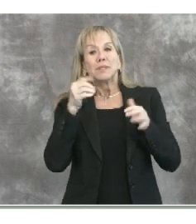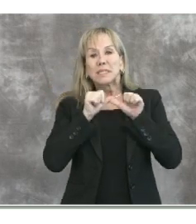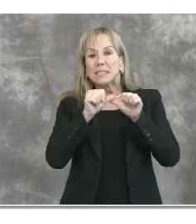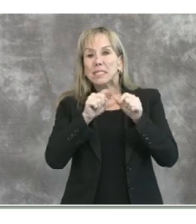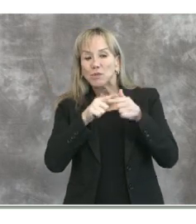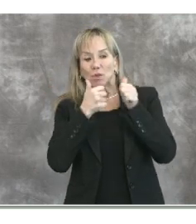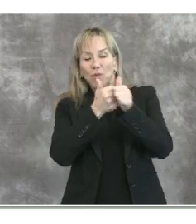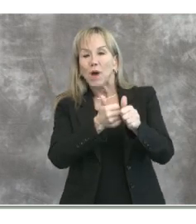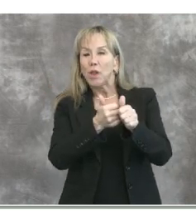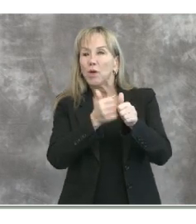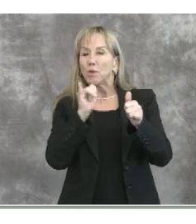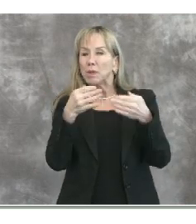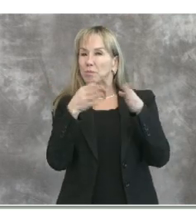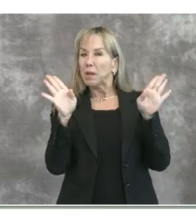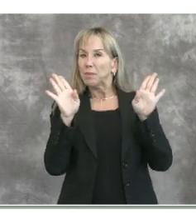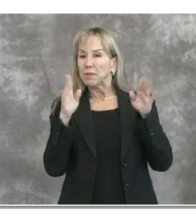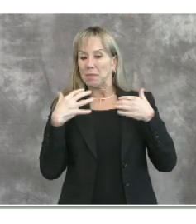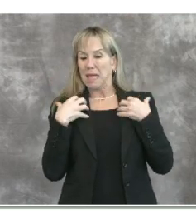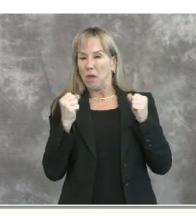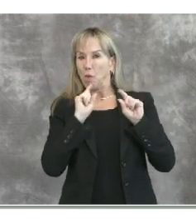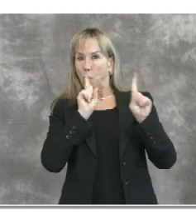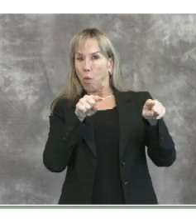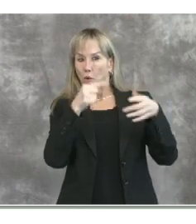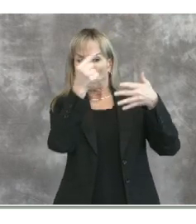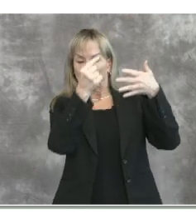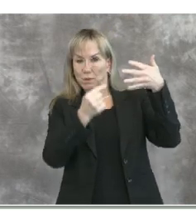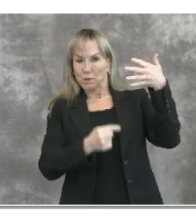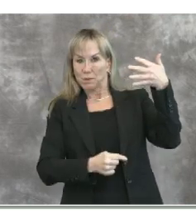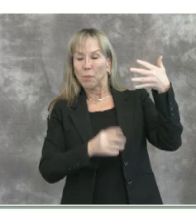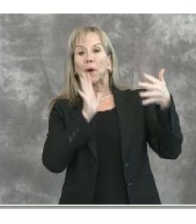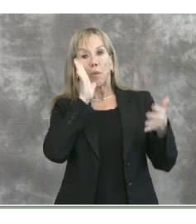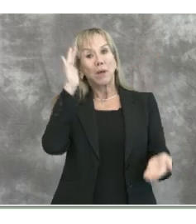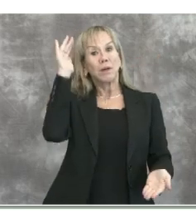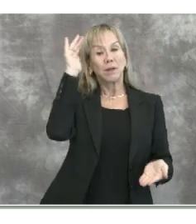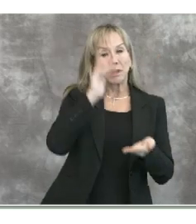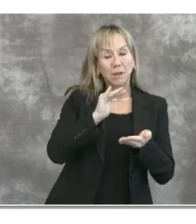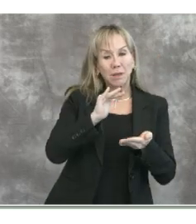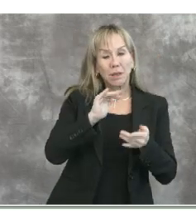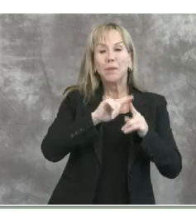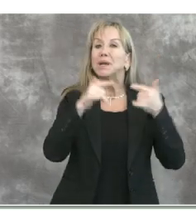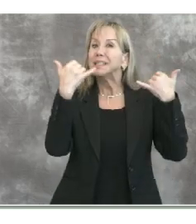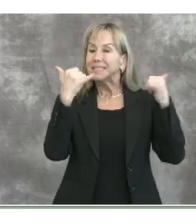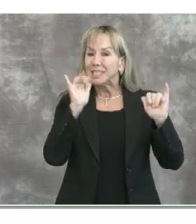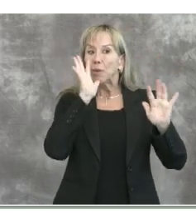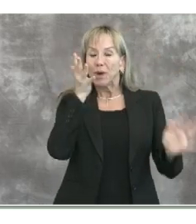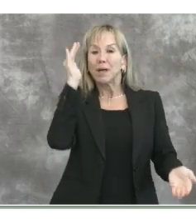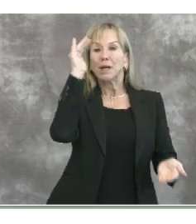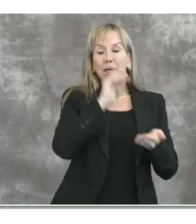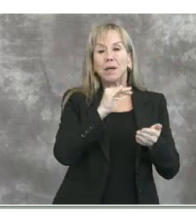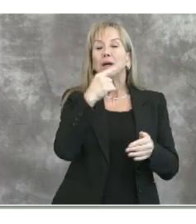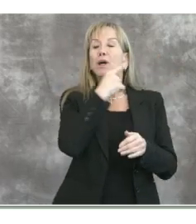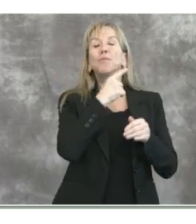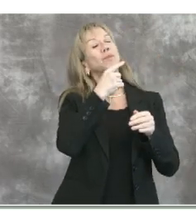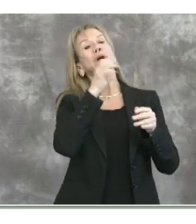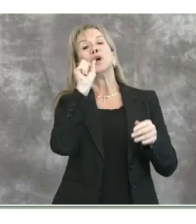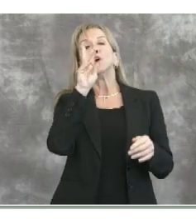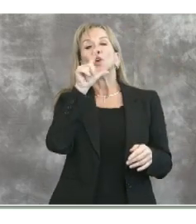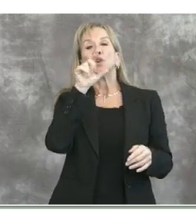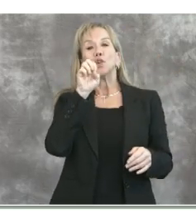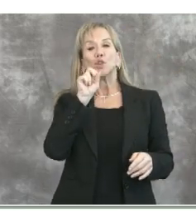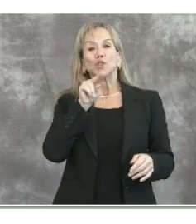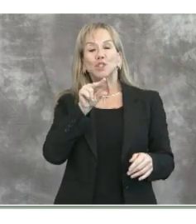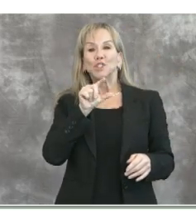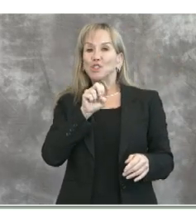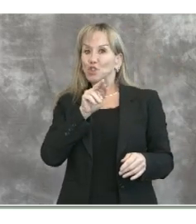golf courses, but with restrictions. To paraphrase the Surgeon General, reopening will not be a